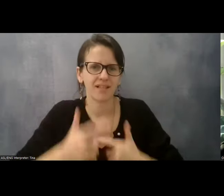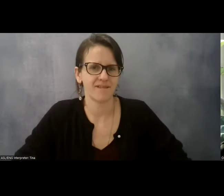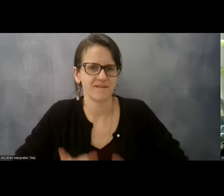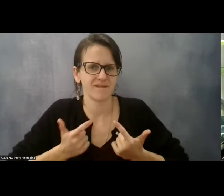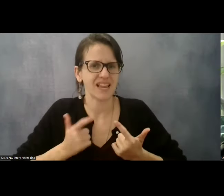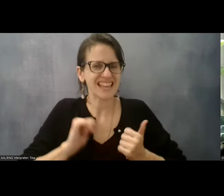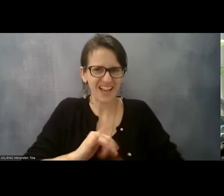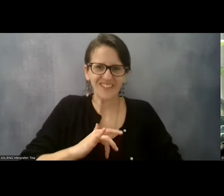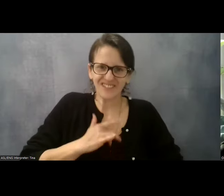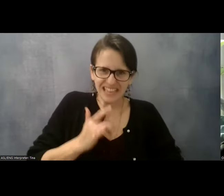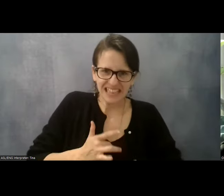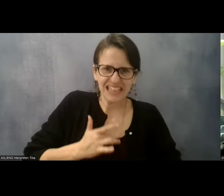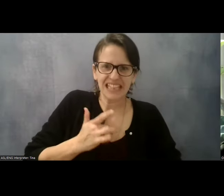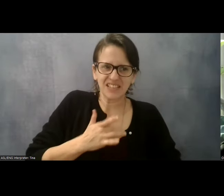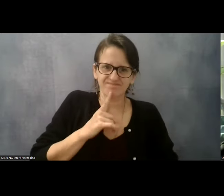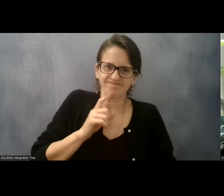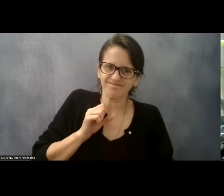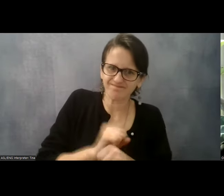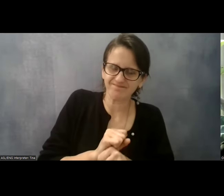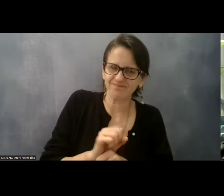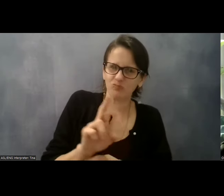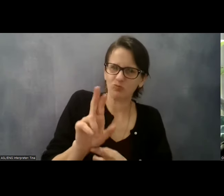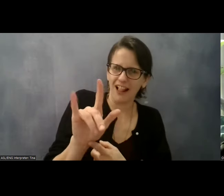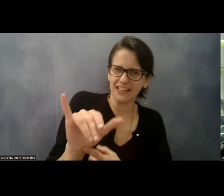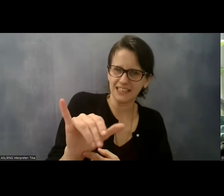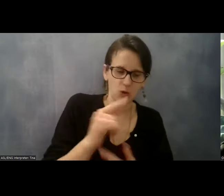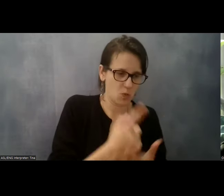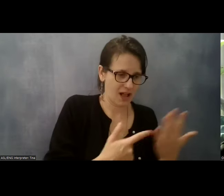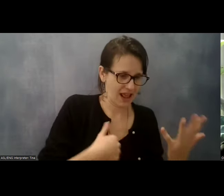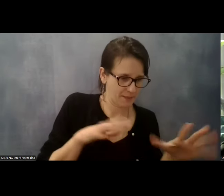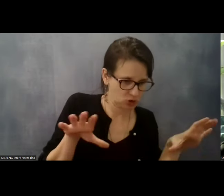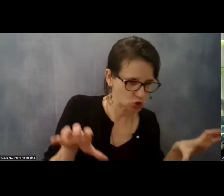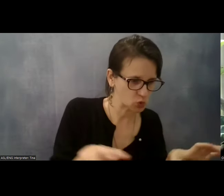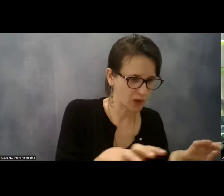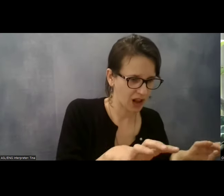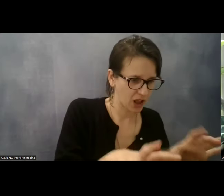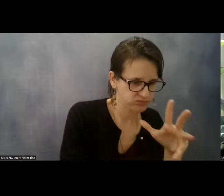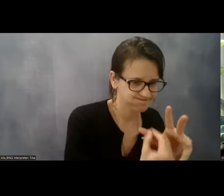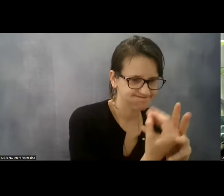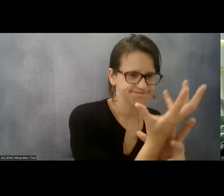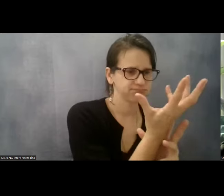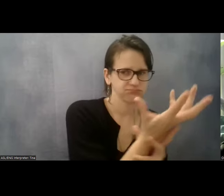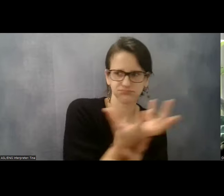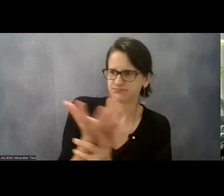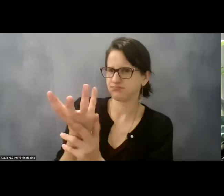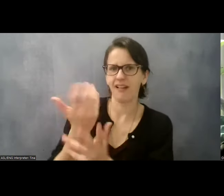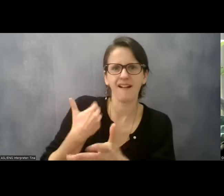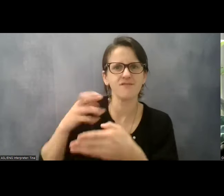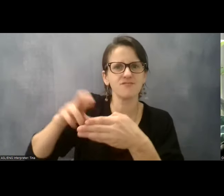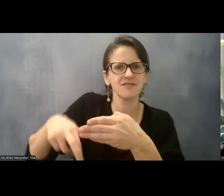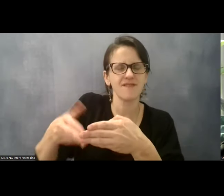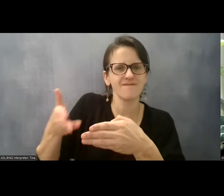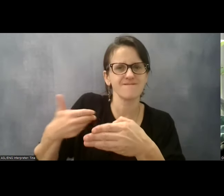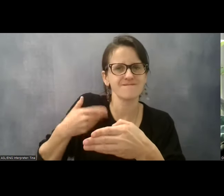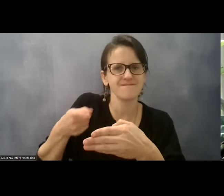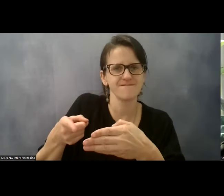the tangible, certain reality that what you are doing is bearing fruit. Number three is to learn a new skill. Gardening is